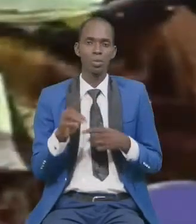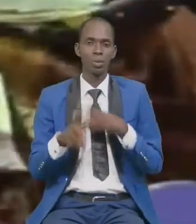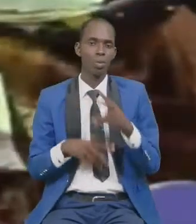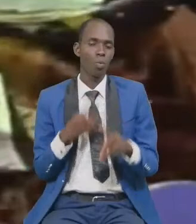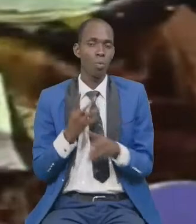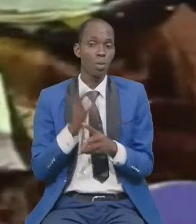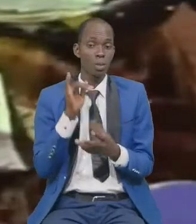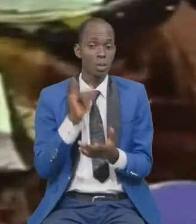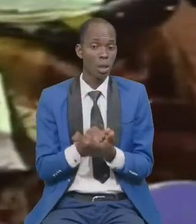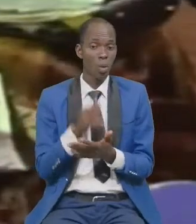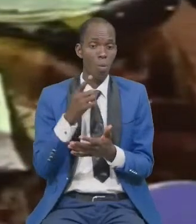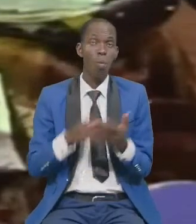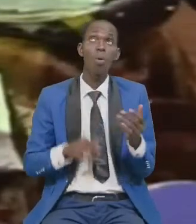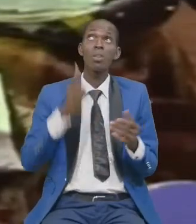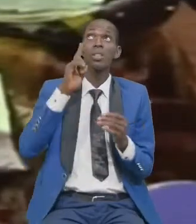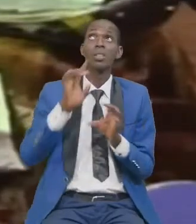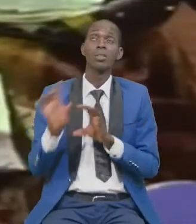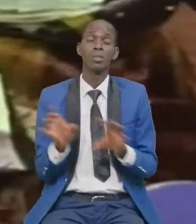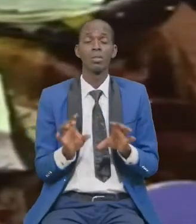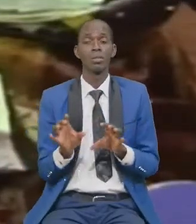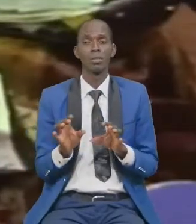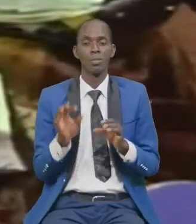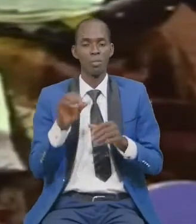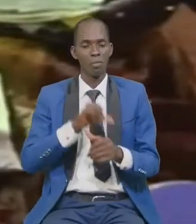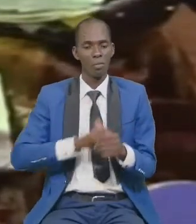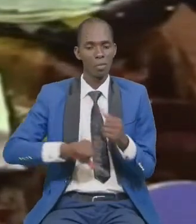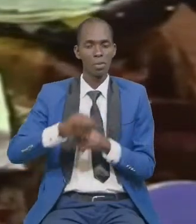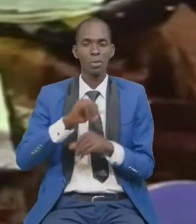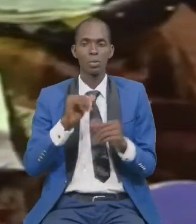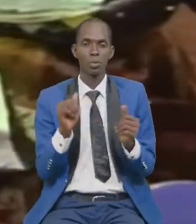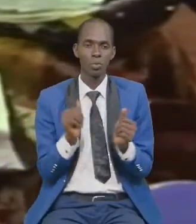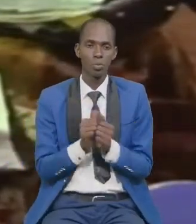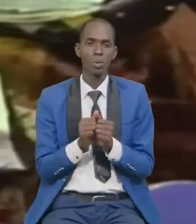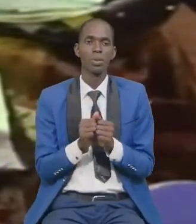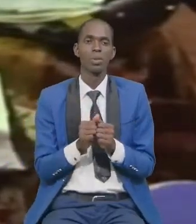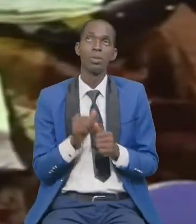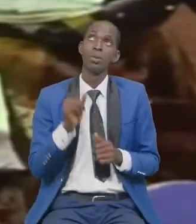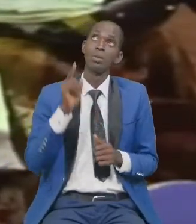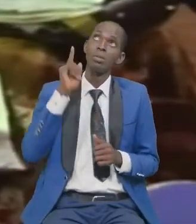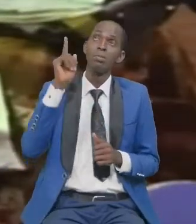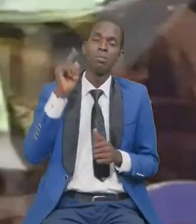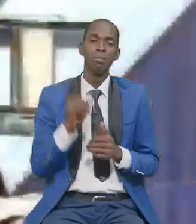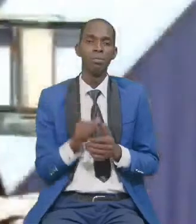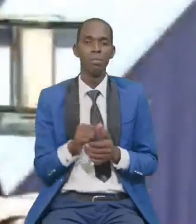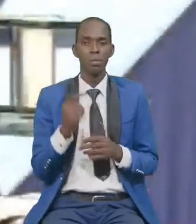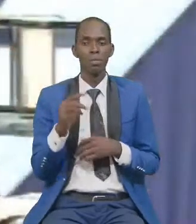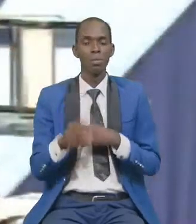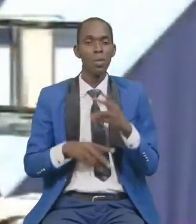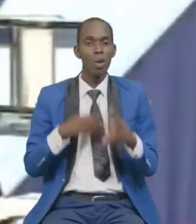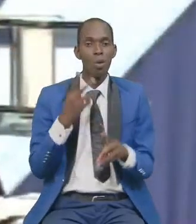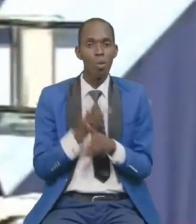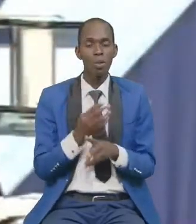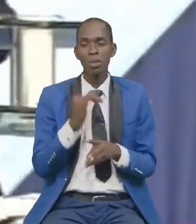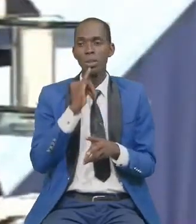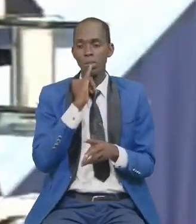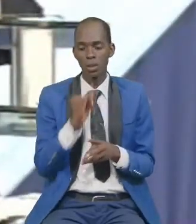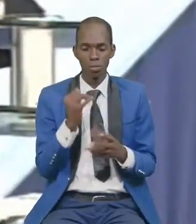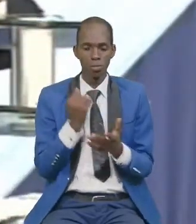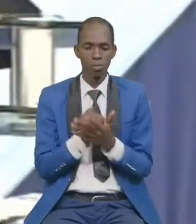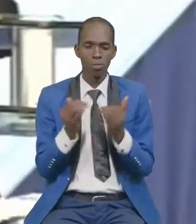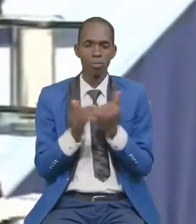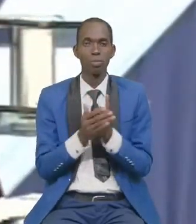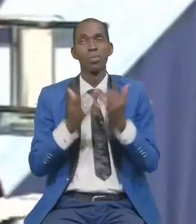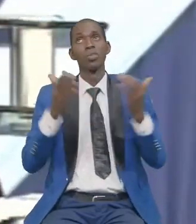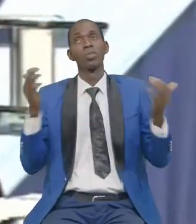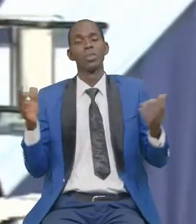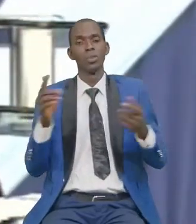does. Fellowship with him. He says, the world is crucified unto me,